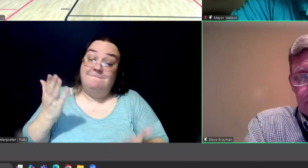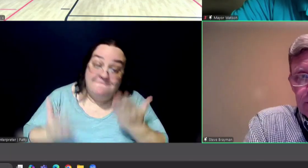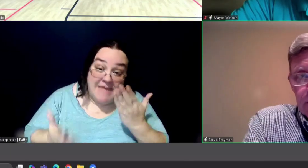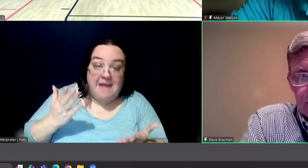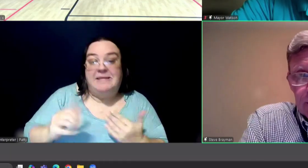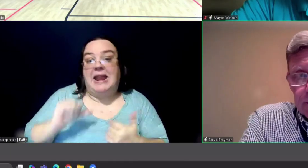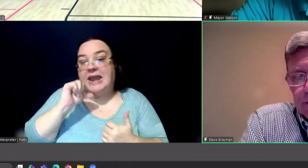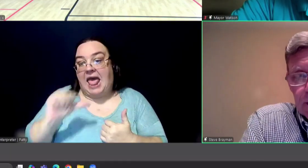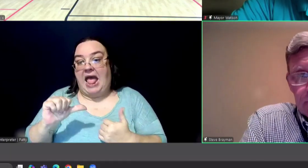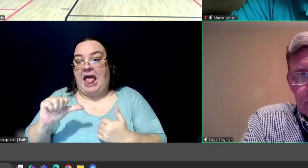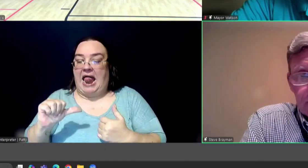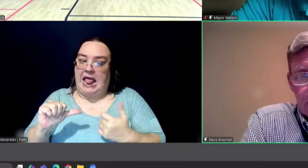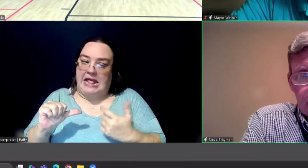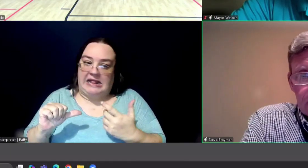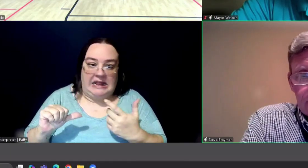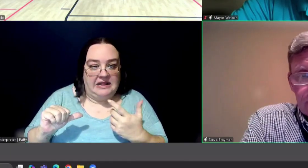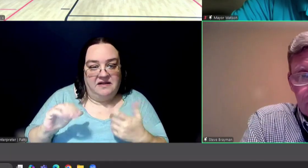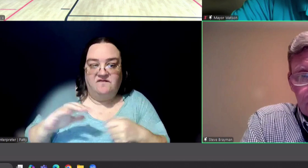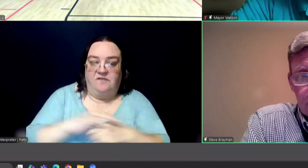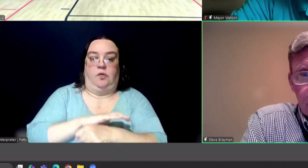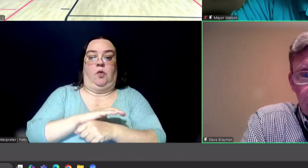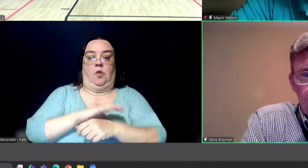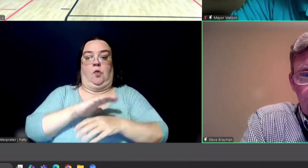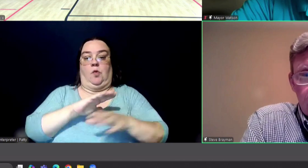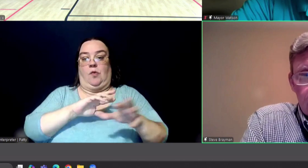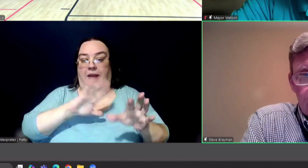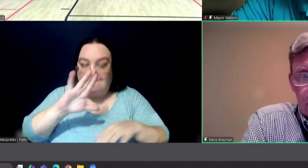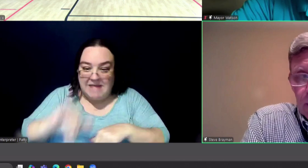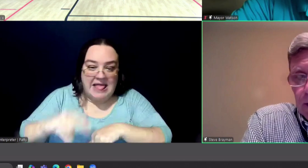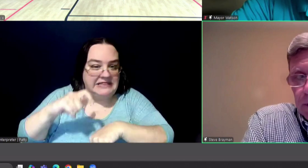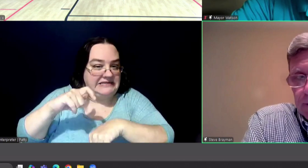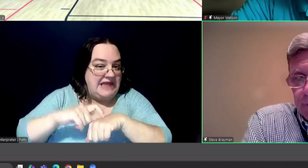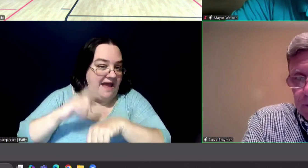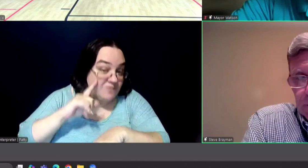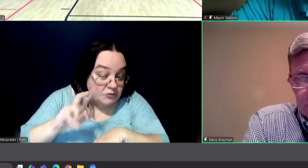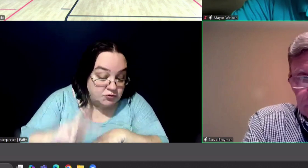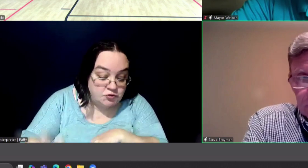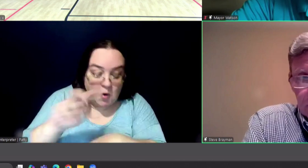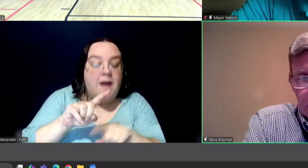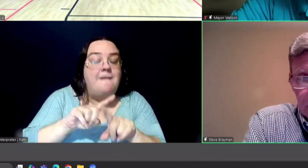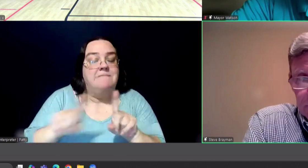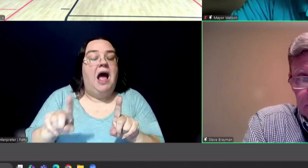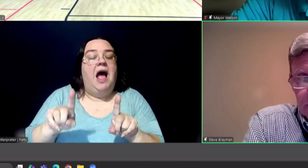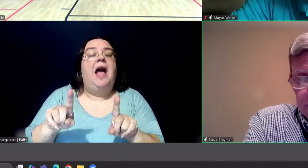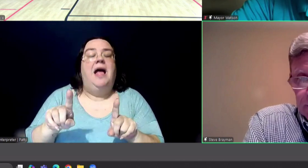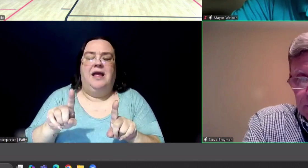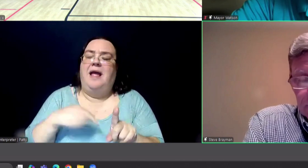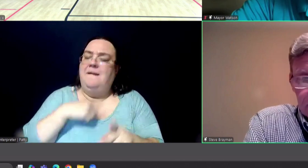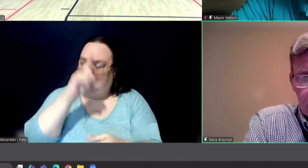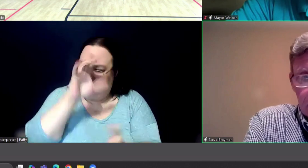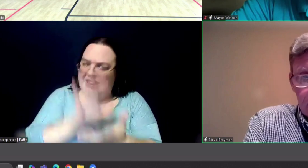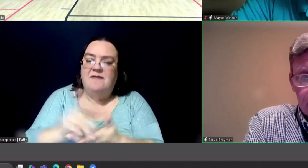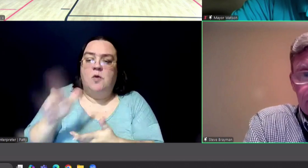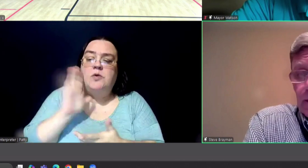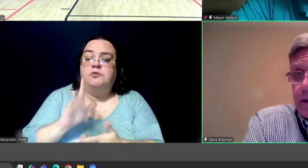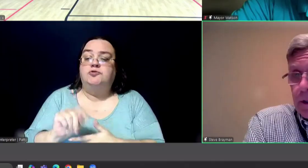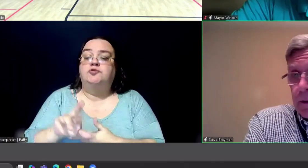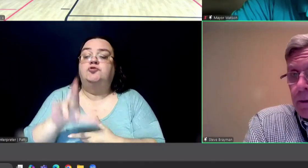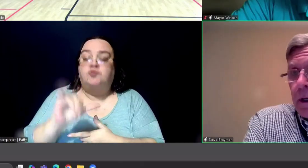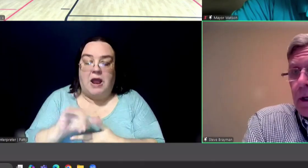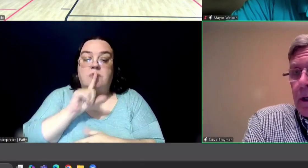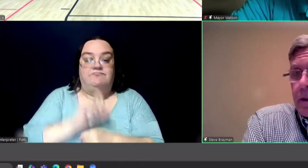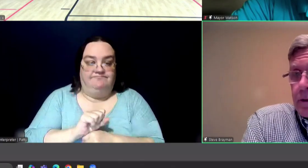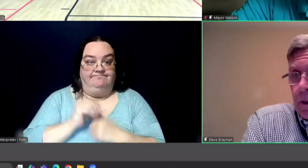fully fleshed out at the time that, of the tour, but I believe they're going to try to get this going this